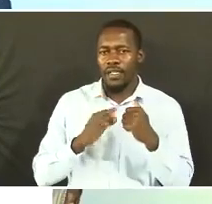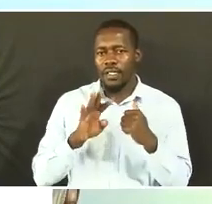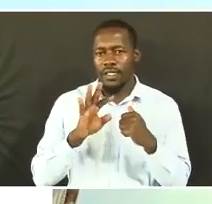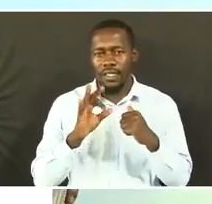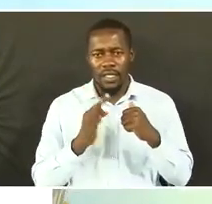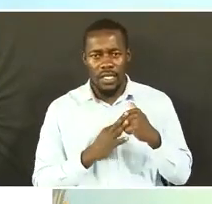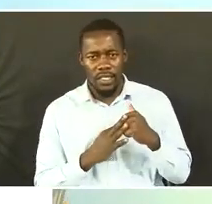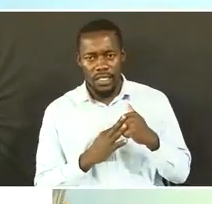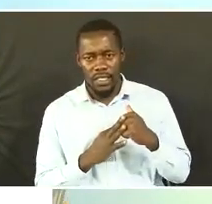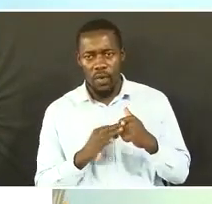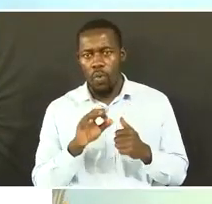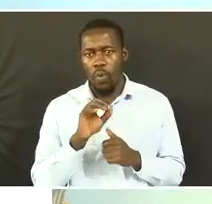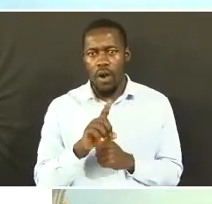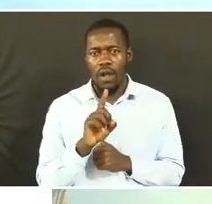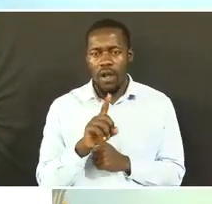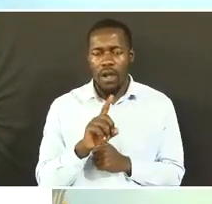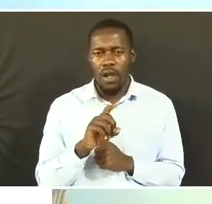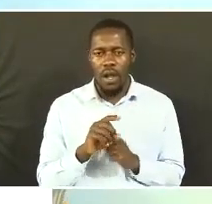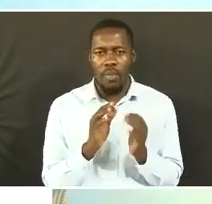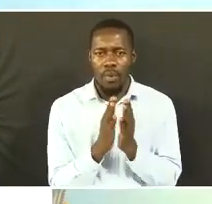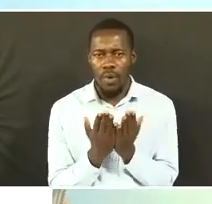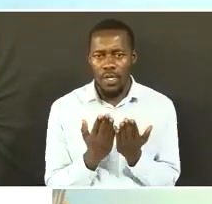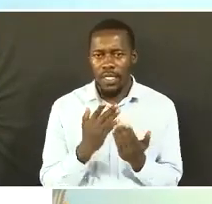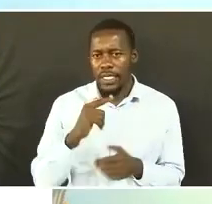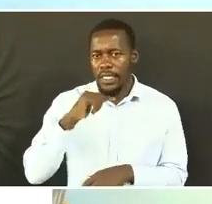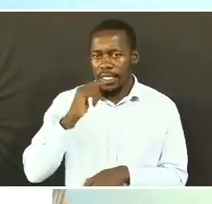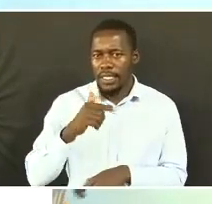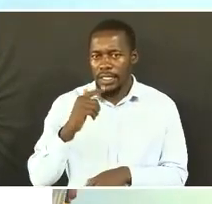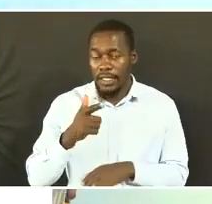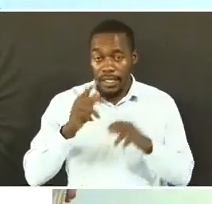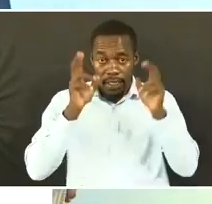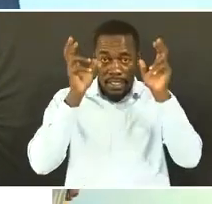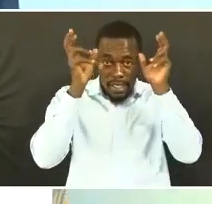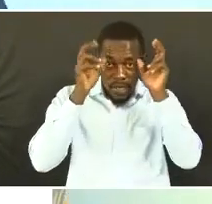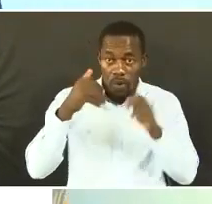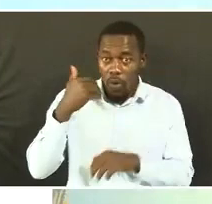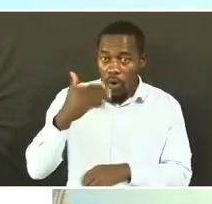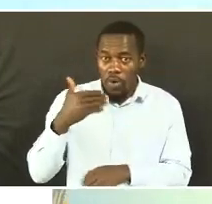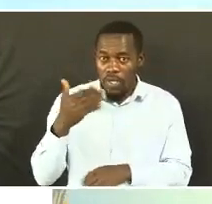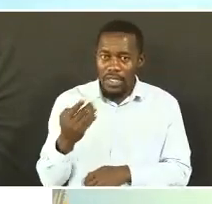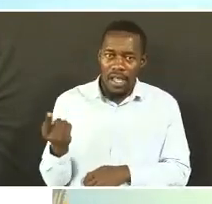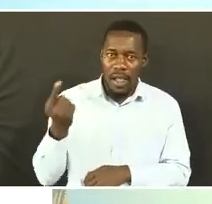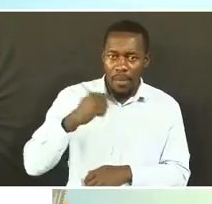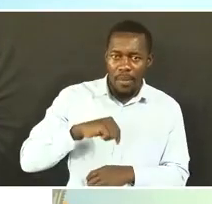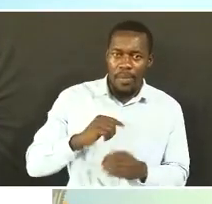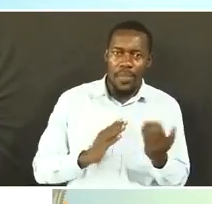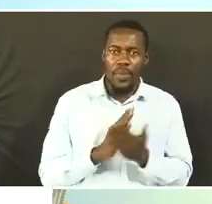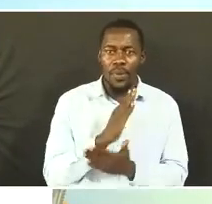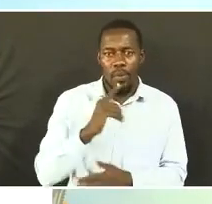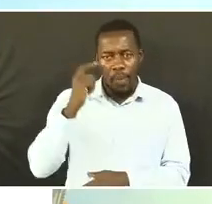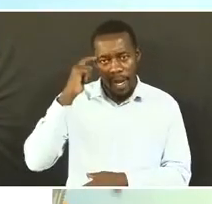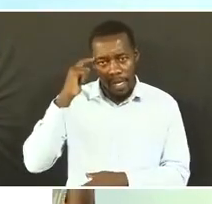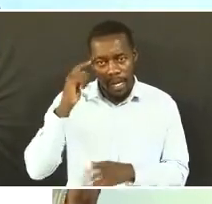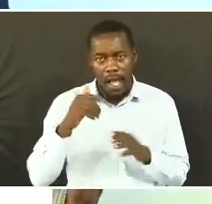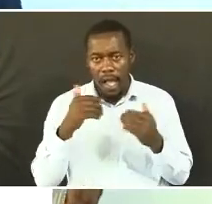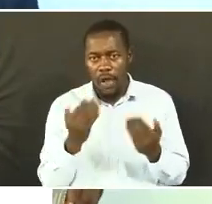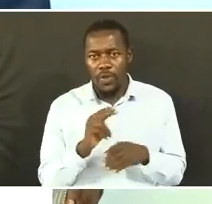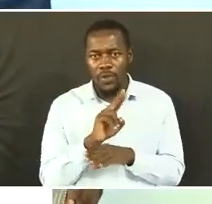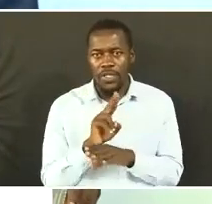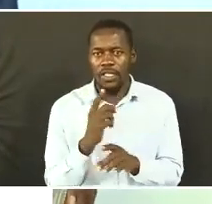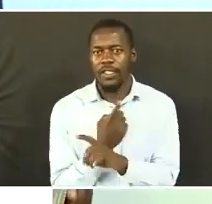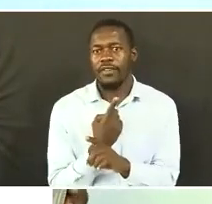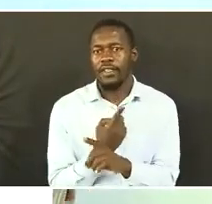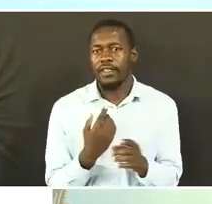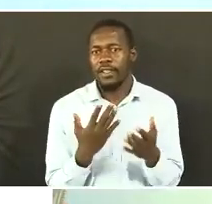Says that Satan invents unnumbered schemes to occupy our minds, that we will not dwell upon the subject which we ought to be best acquainted